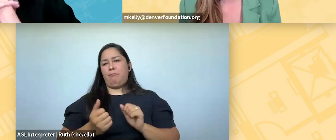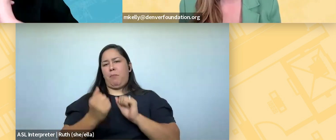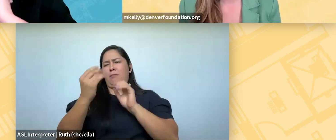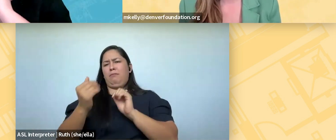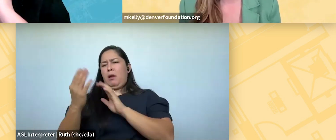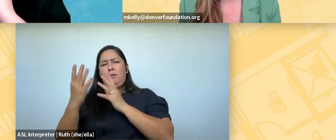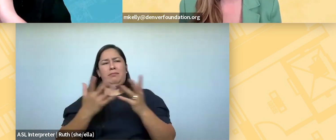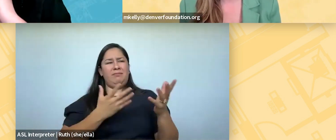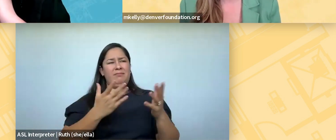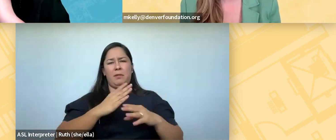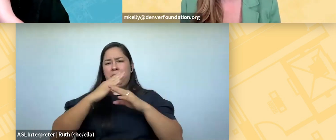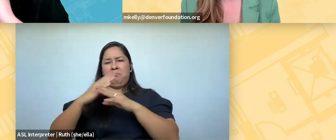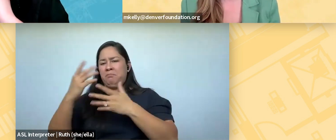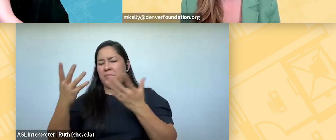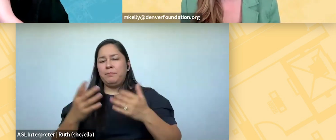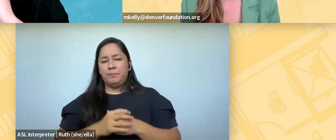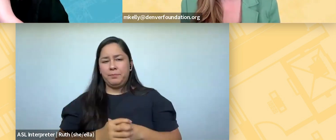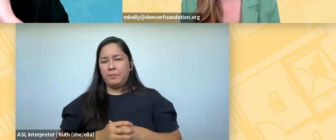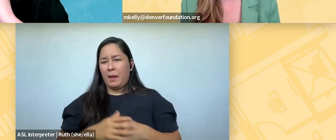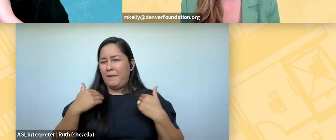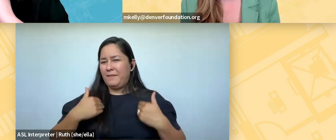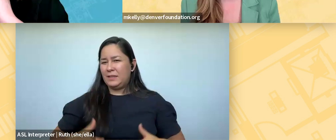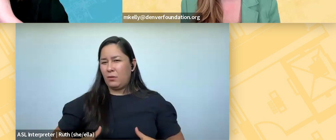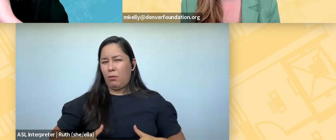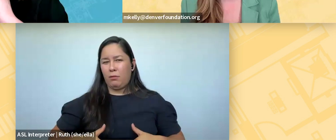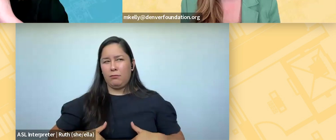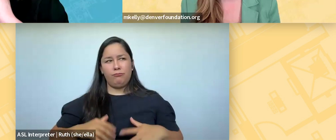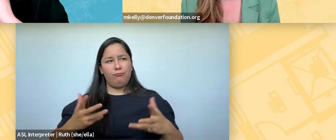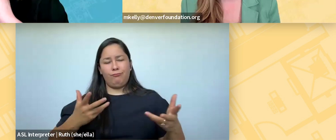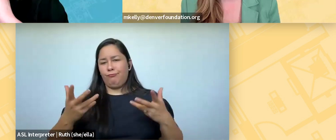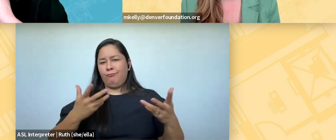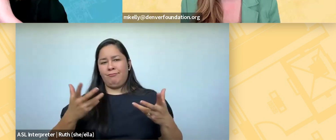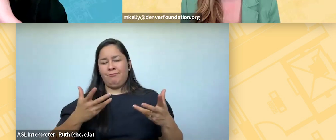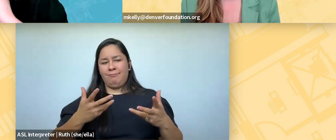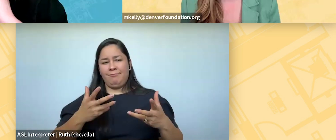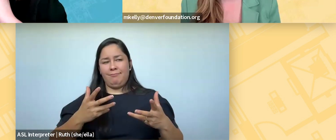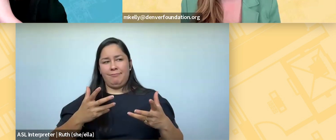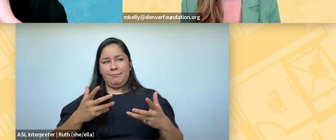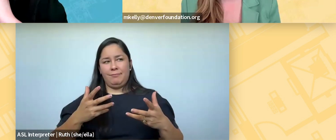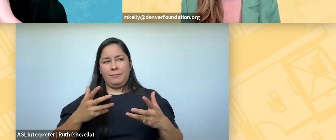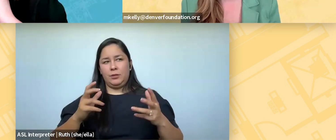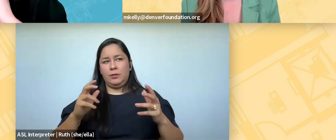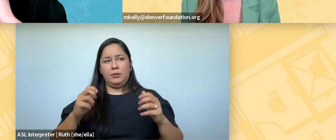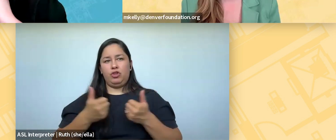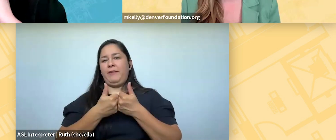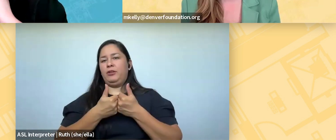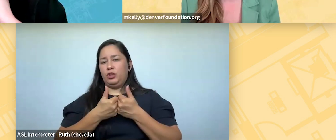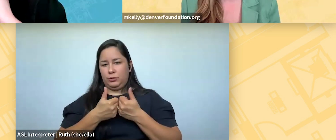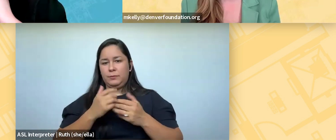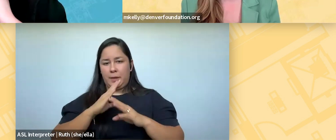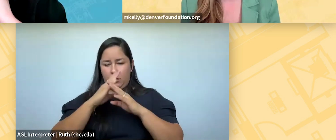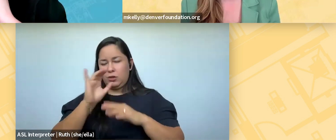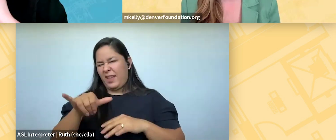visceral physical sense. And so I think we're looking at all of those things when we think about transportation, accessibility